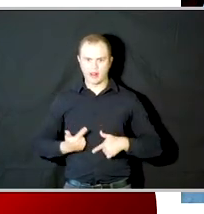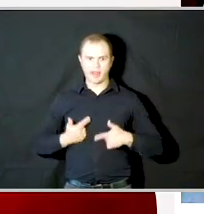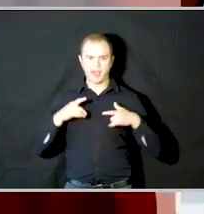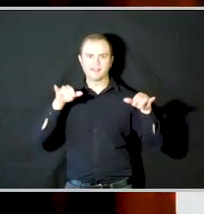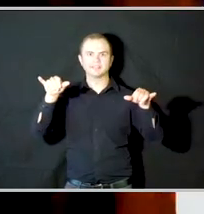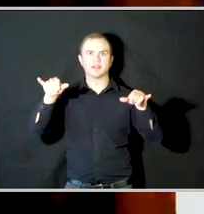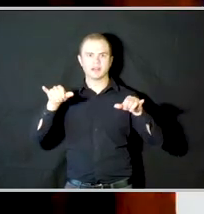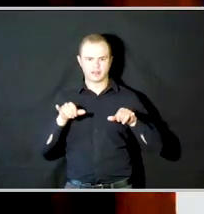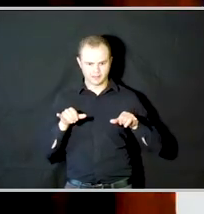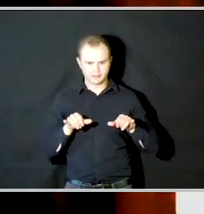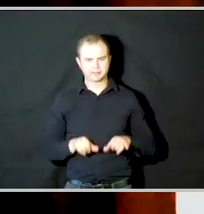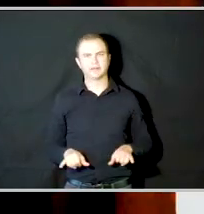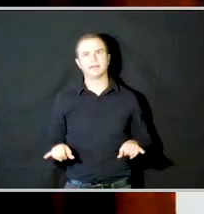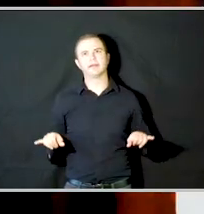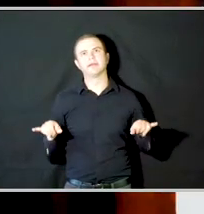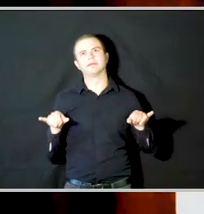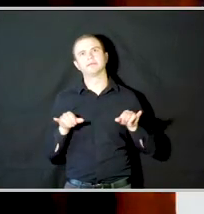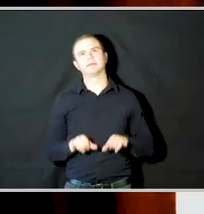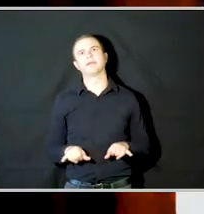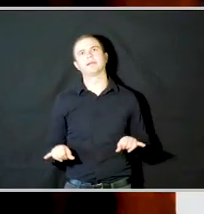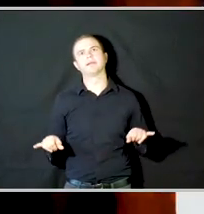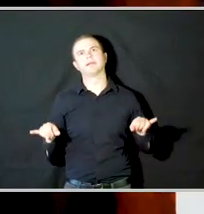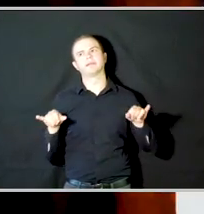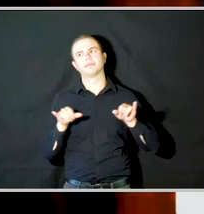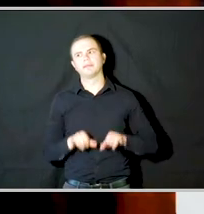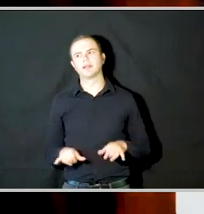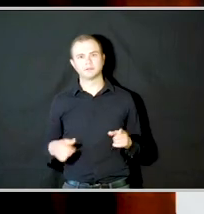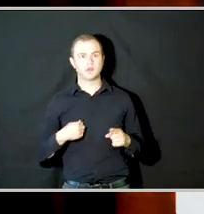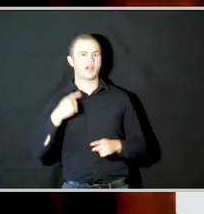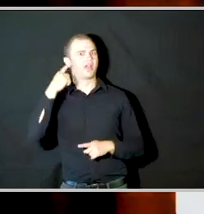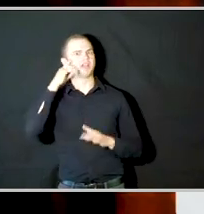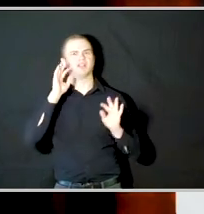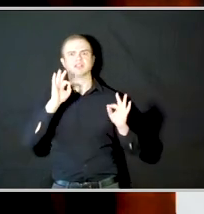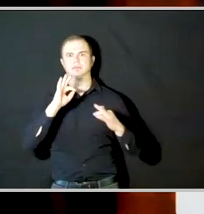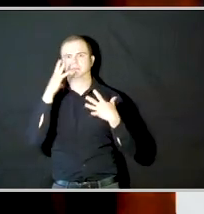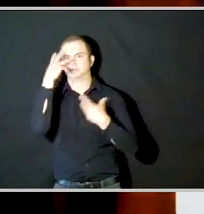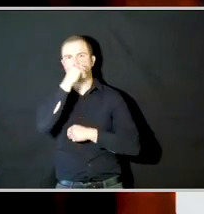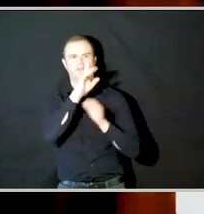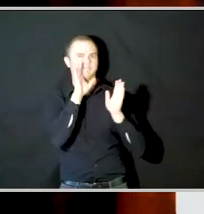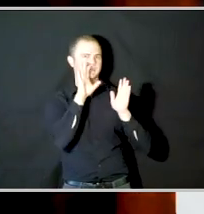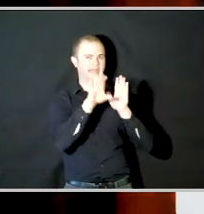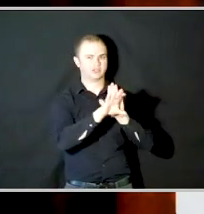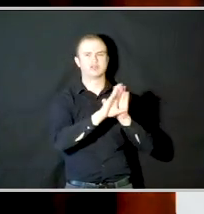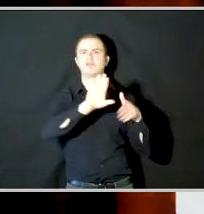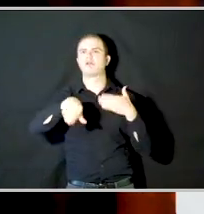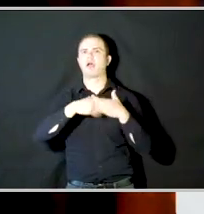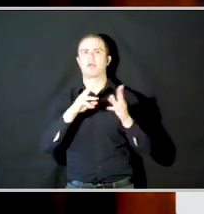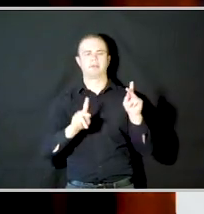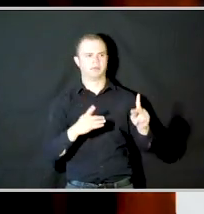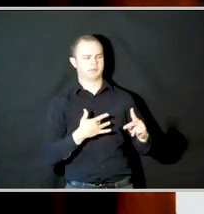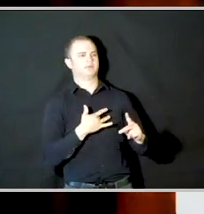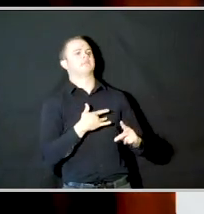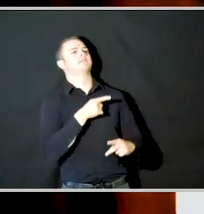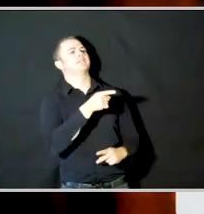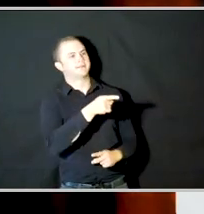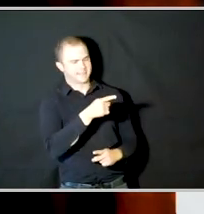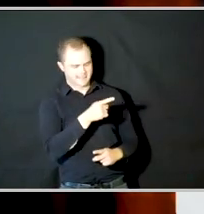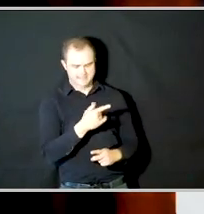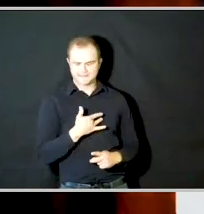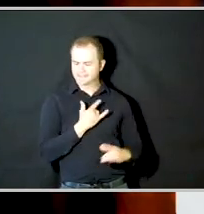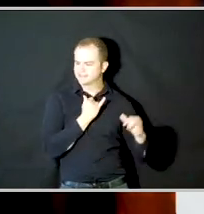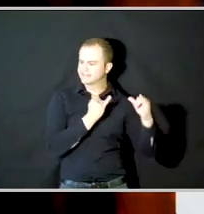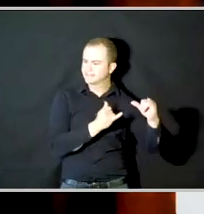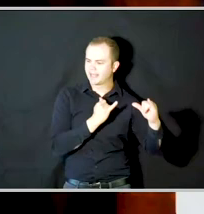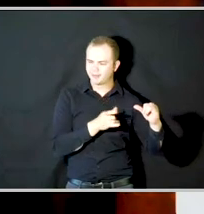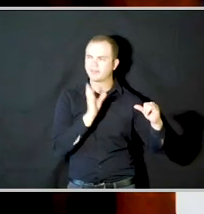Overall, I just thought they were really beautiful pieces that I think speak to everyone, and I think they're a good representation of what we've all gone through